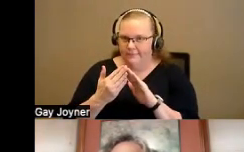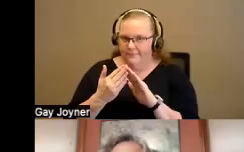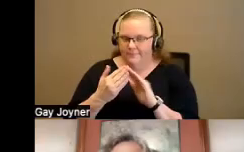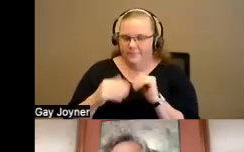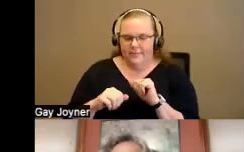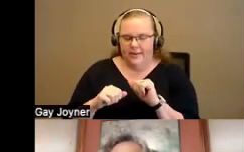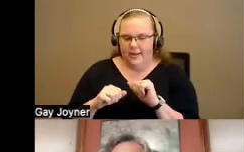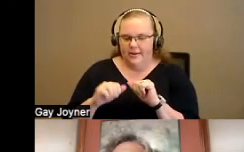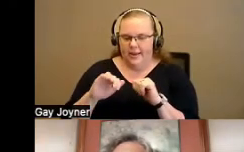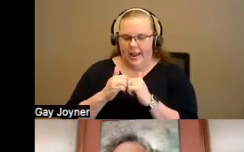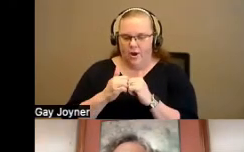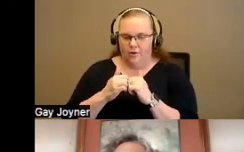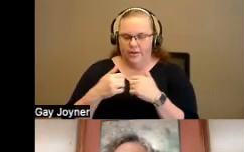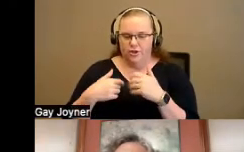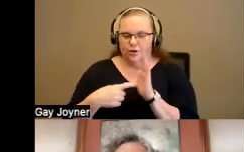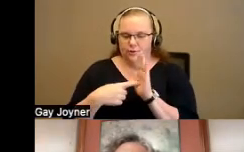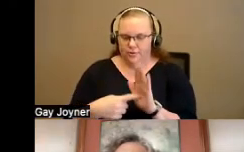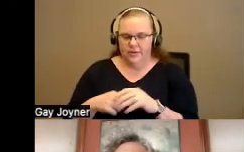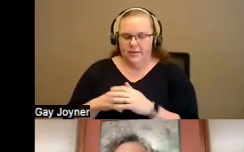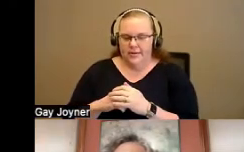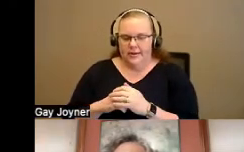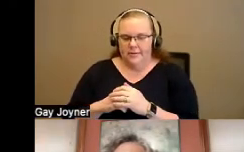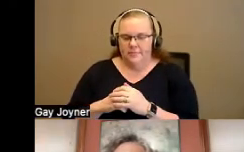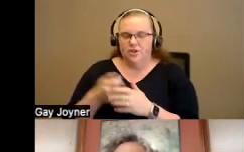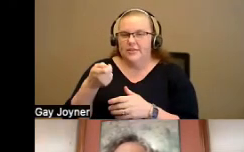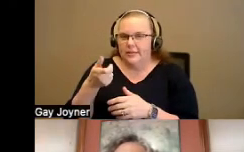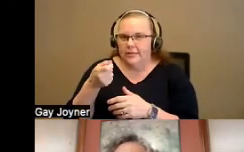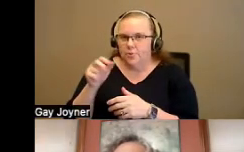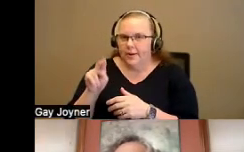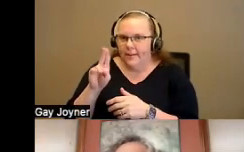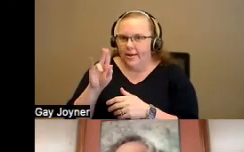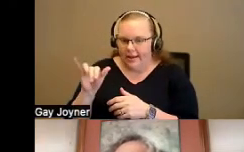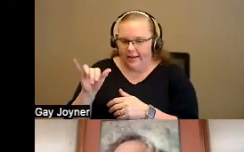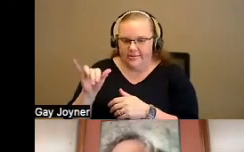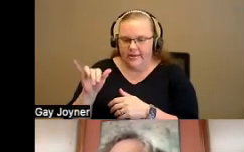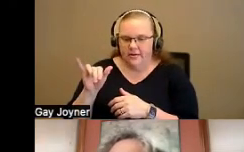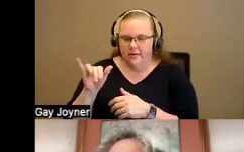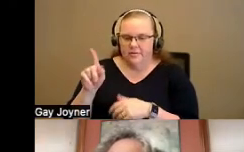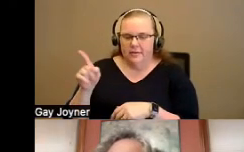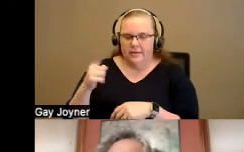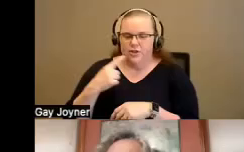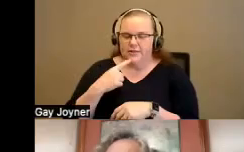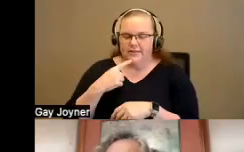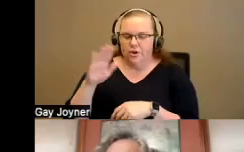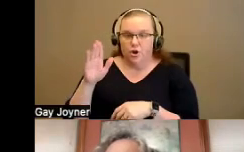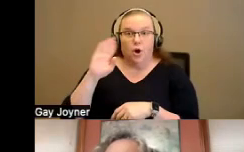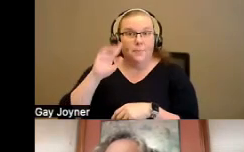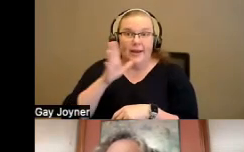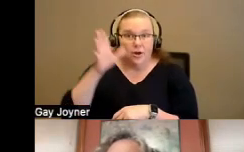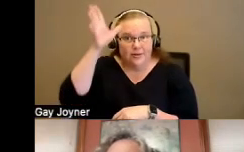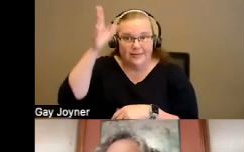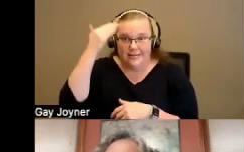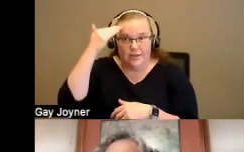community and Just how it shows. Just a little bit about Nancy is she said